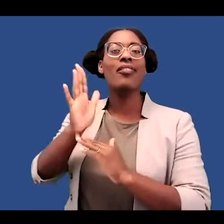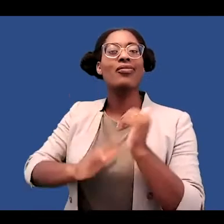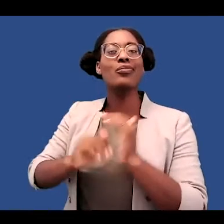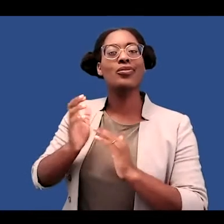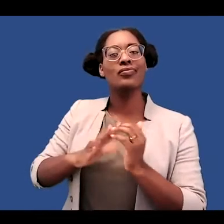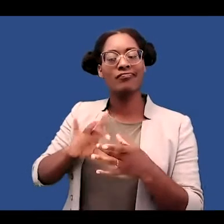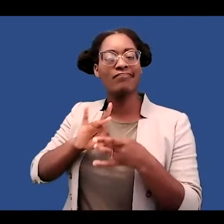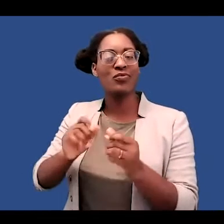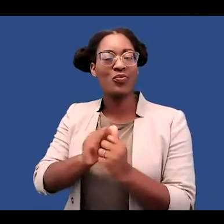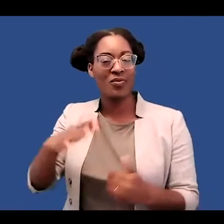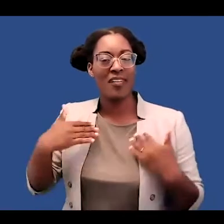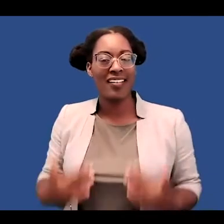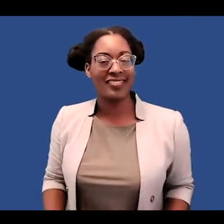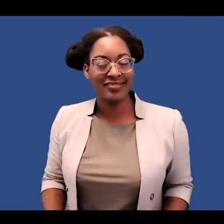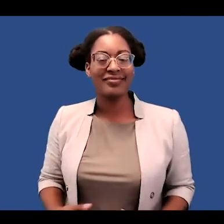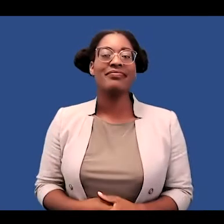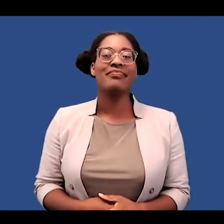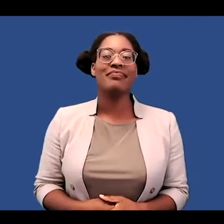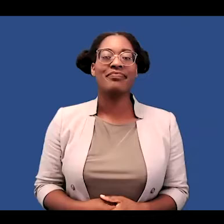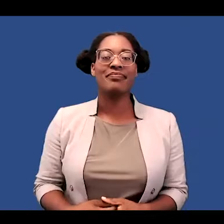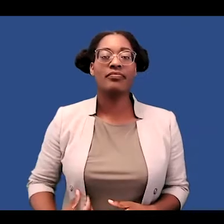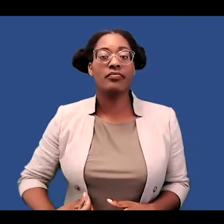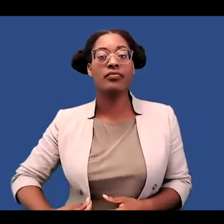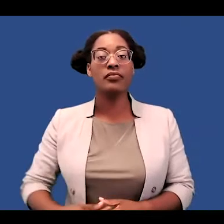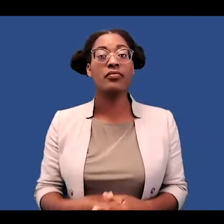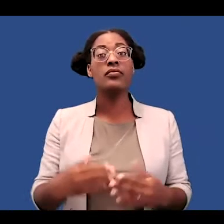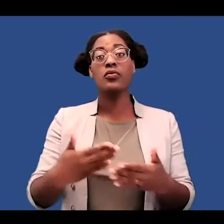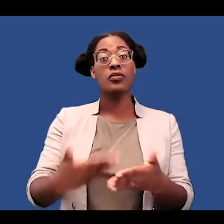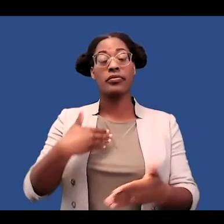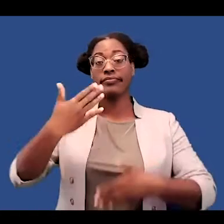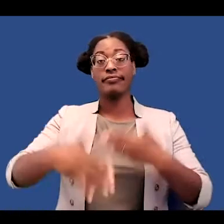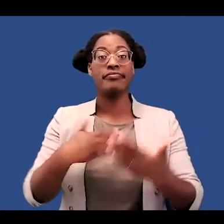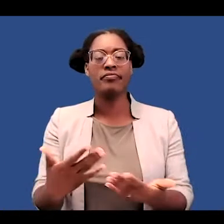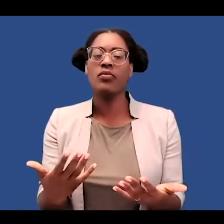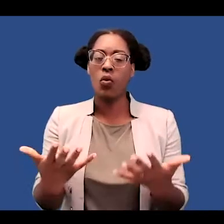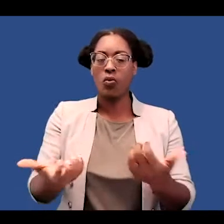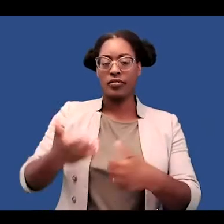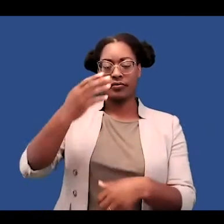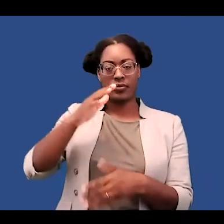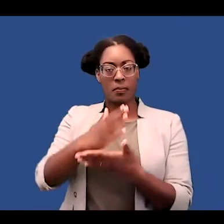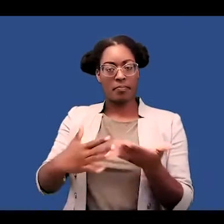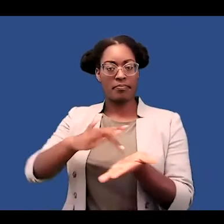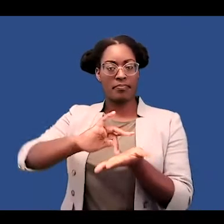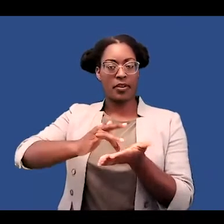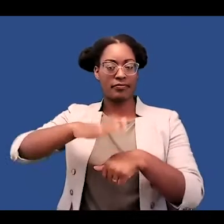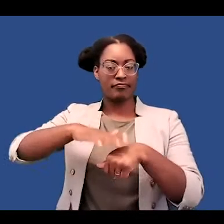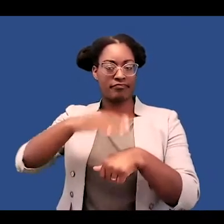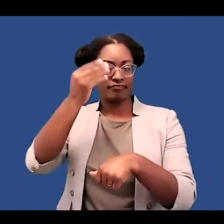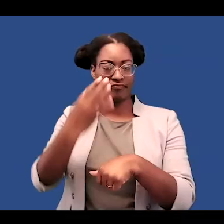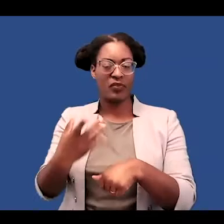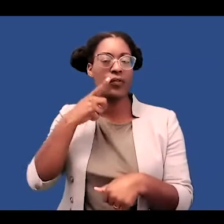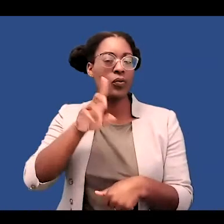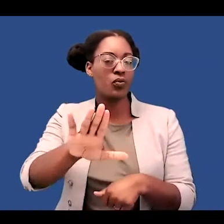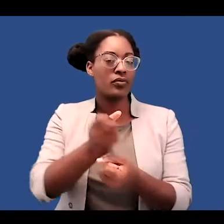feel yourself through the hoop. Before we get started, I would like to express the medical disclaimers that I have just for your